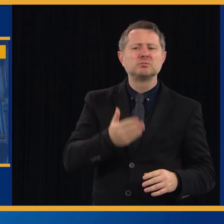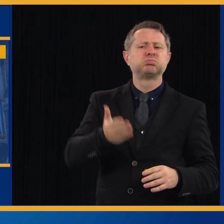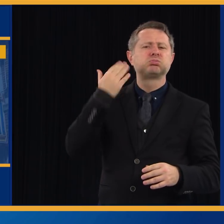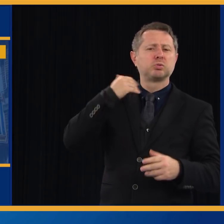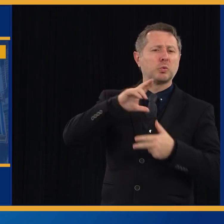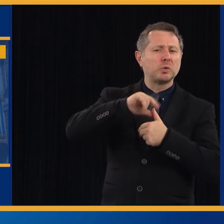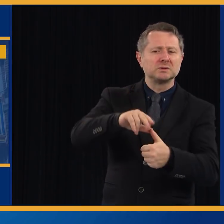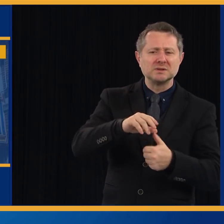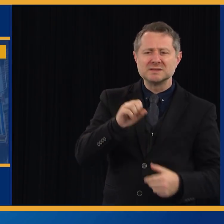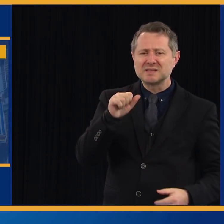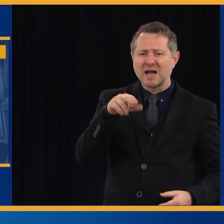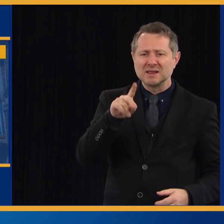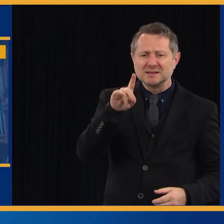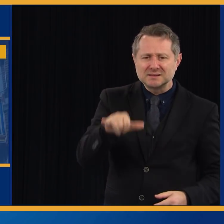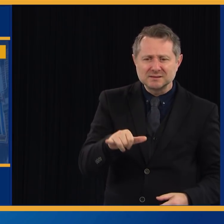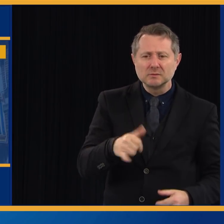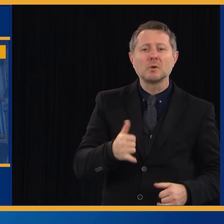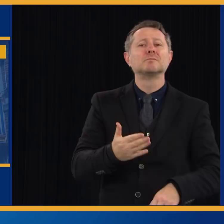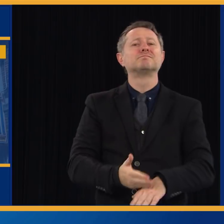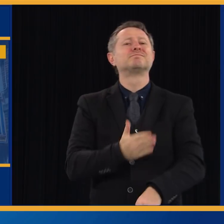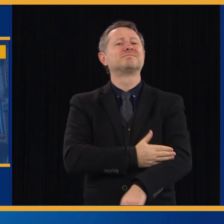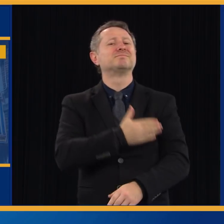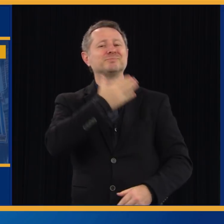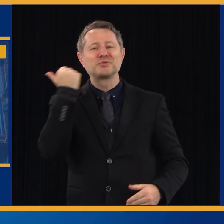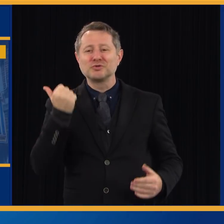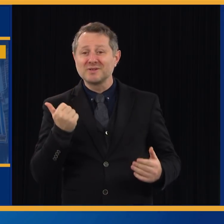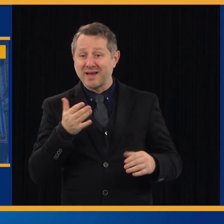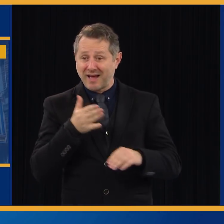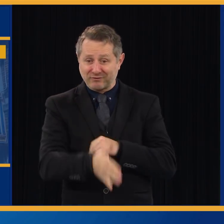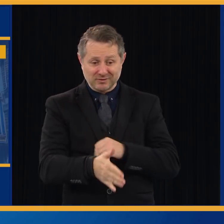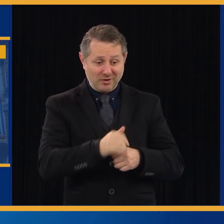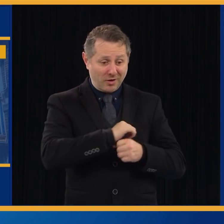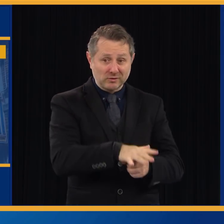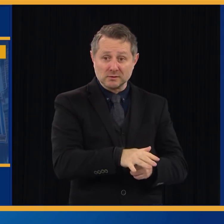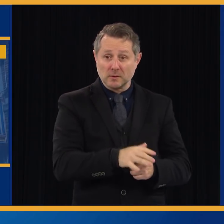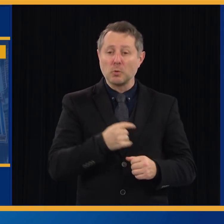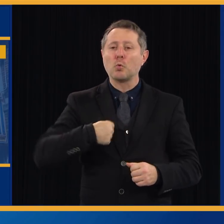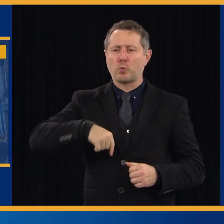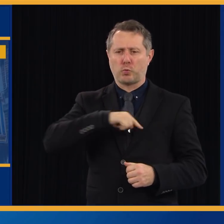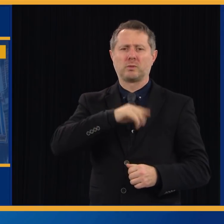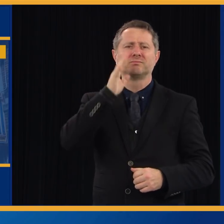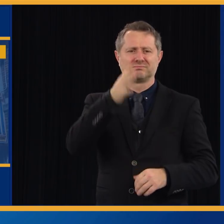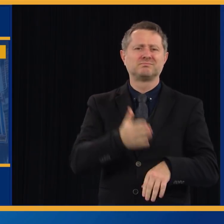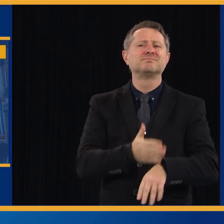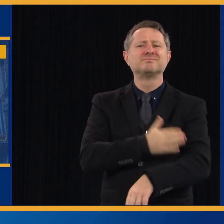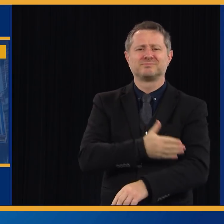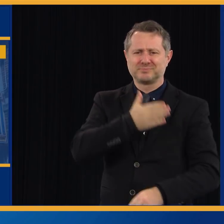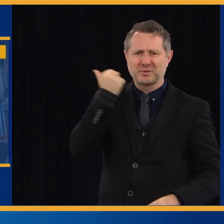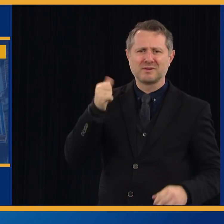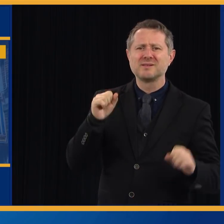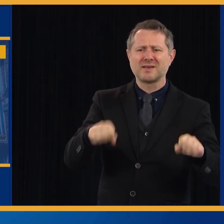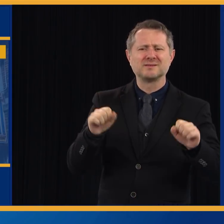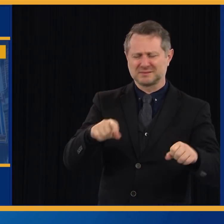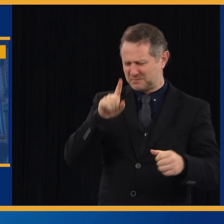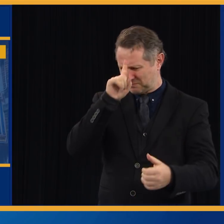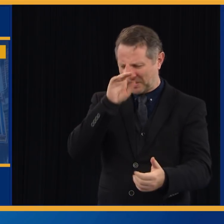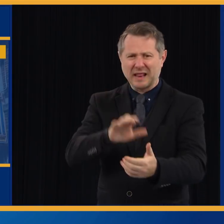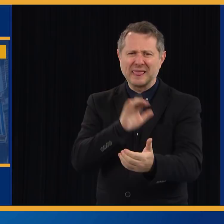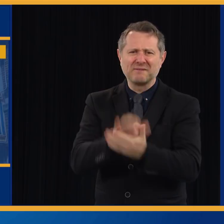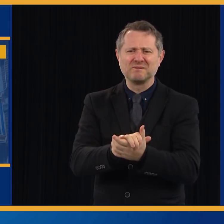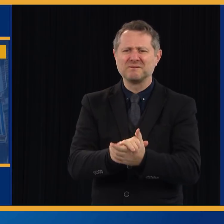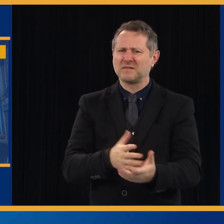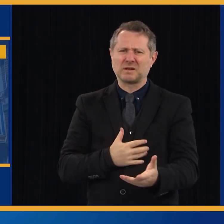that. And we're going to be the better for this. I believe that. It's the hard times in